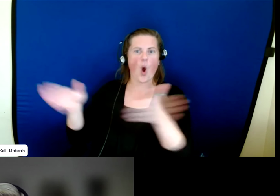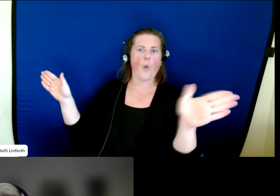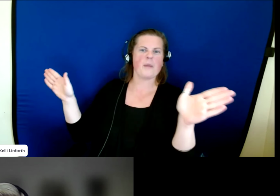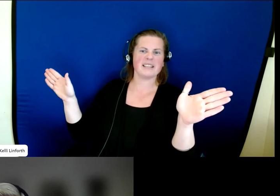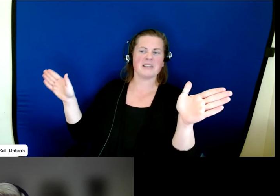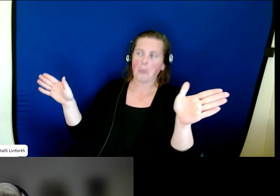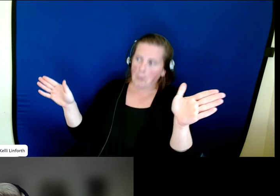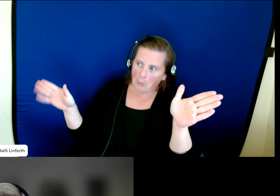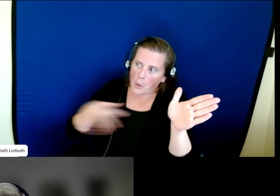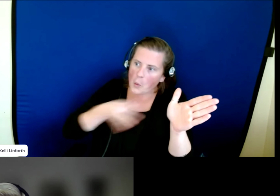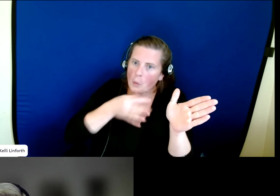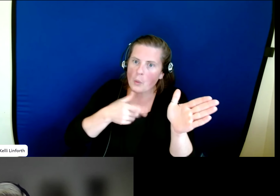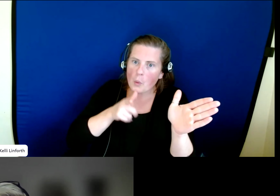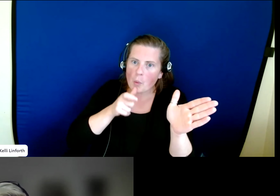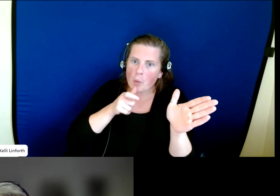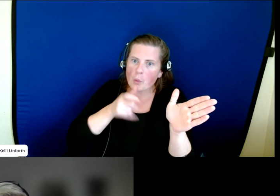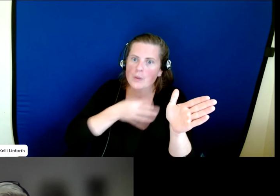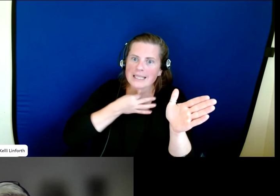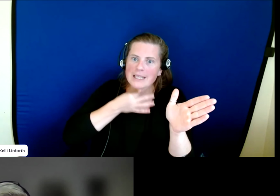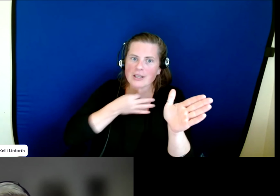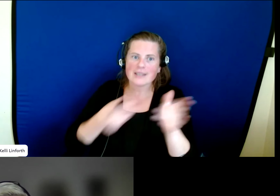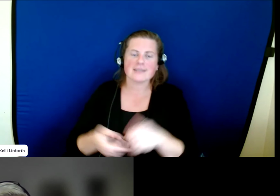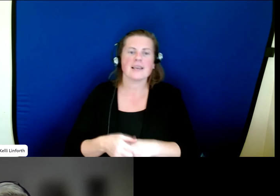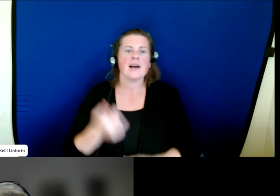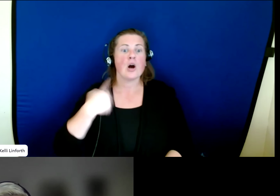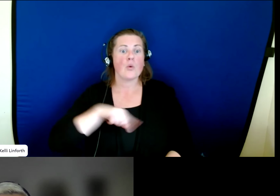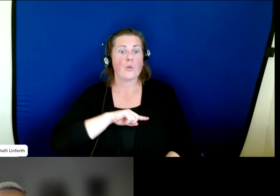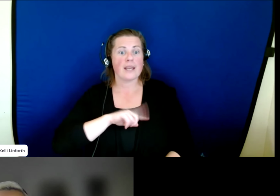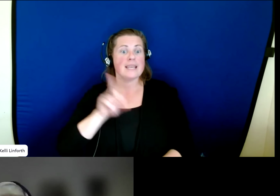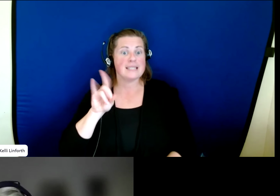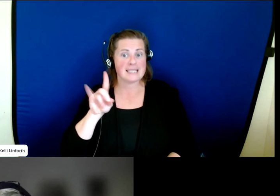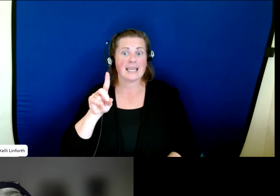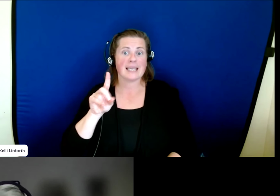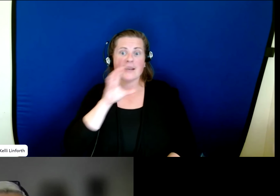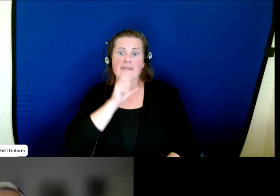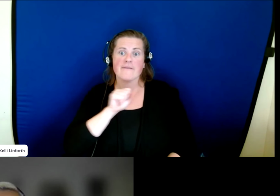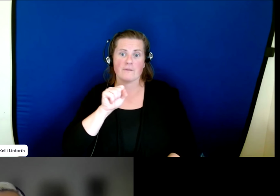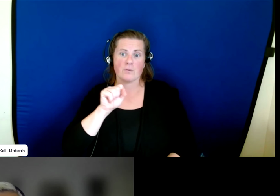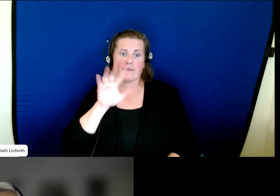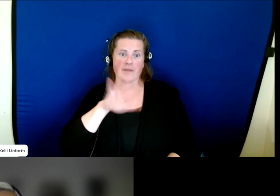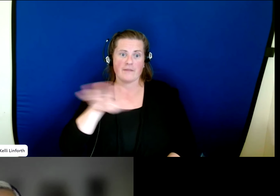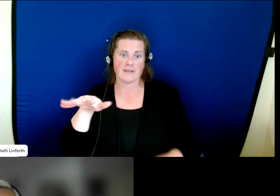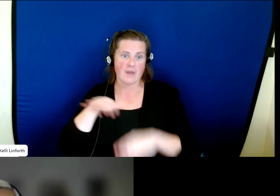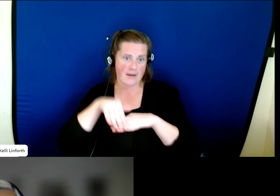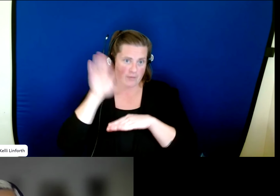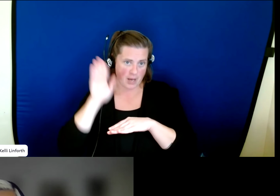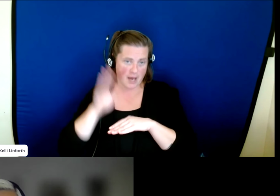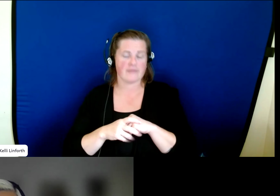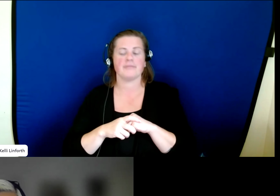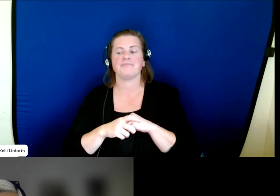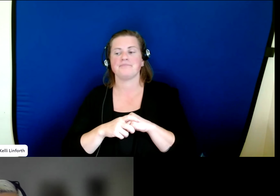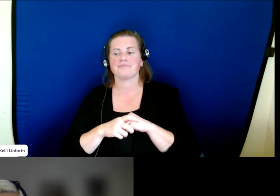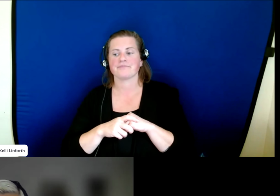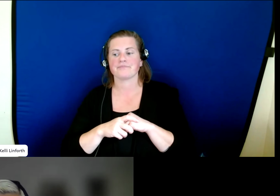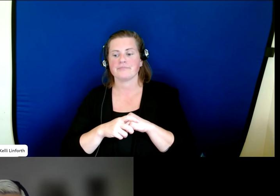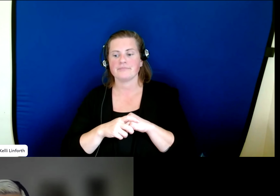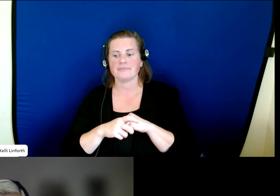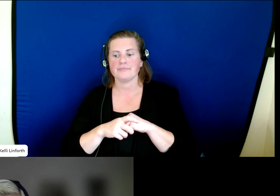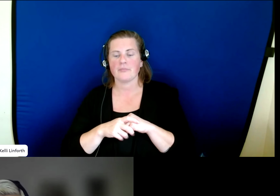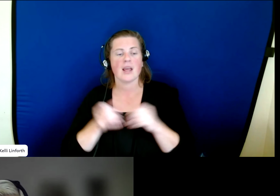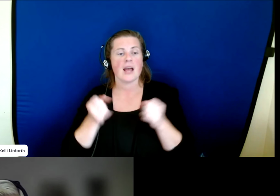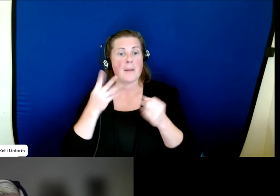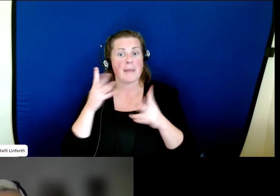we specifically had it for people 55 and older. We did have a lot of people who were